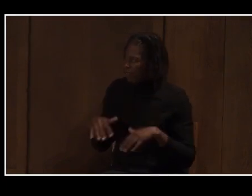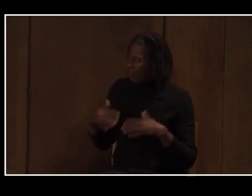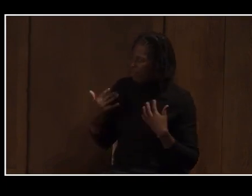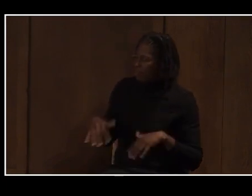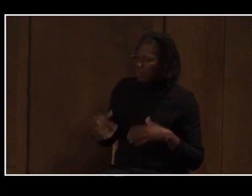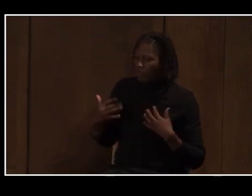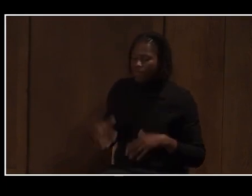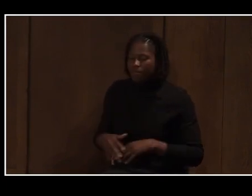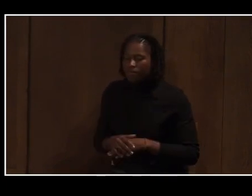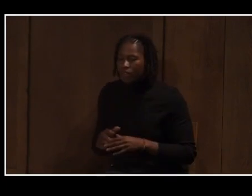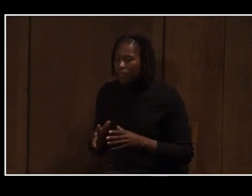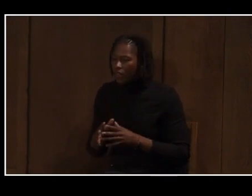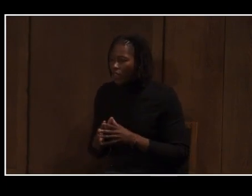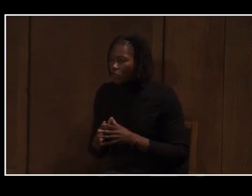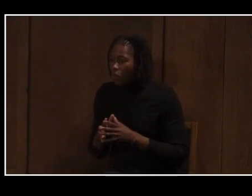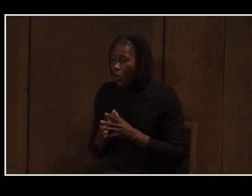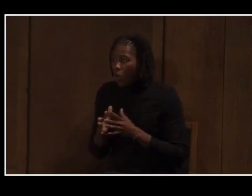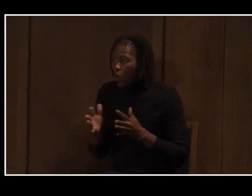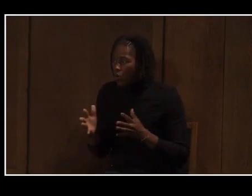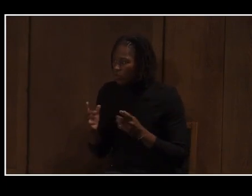Lots to think about.